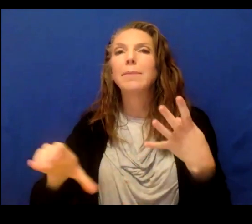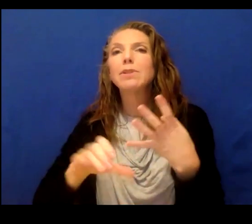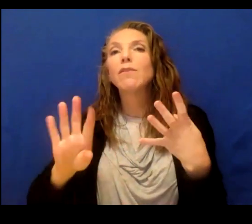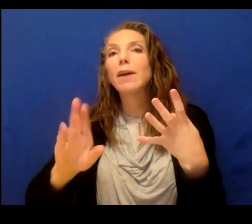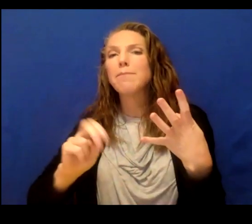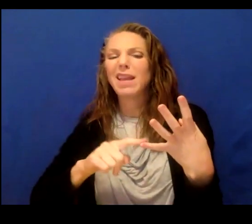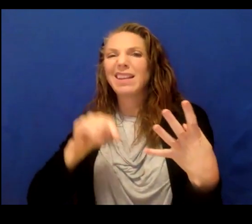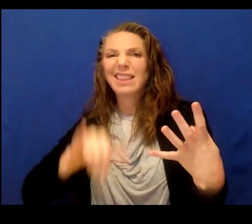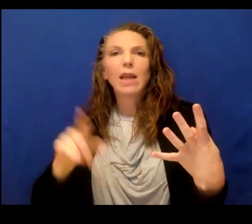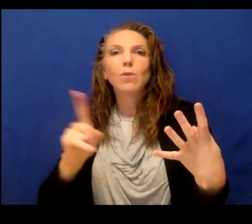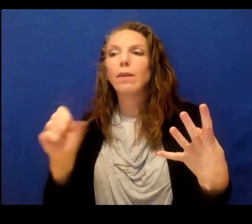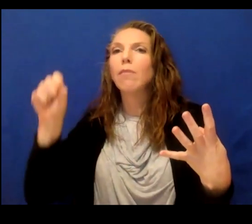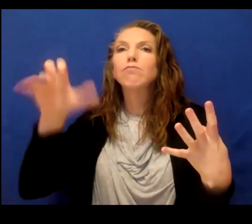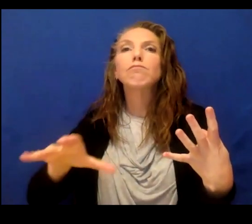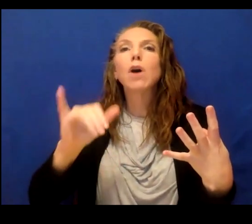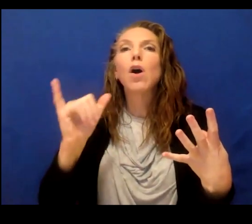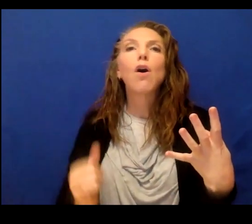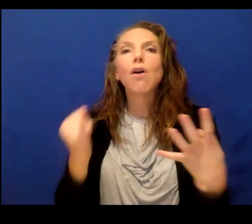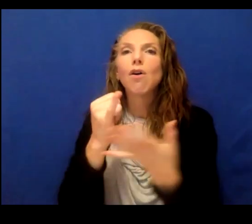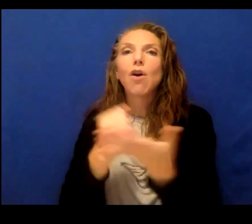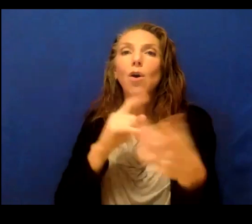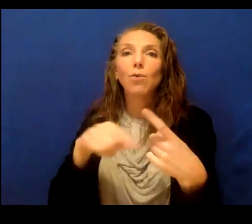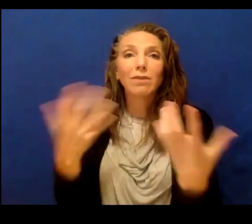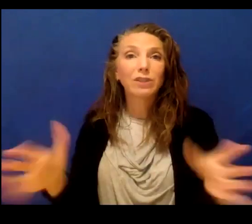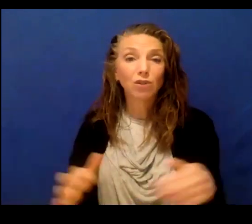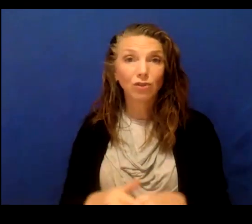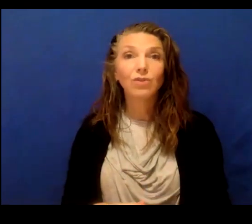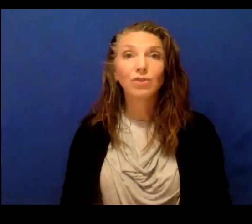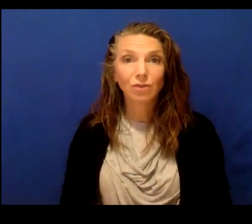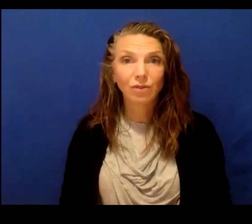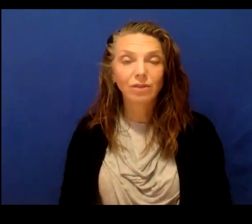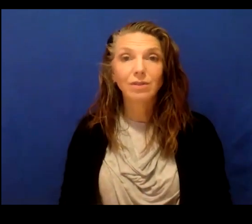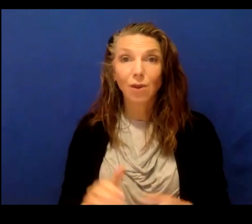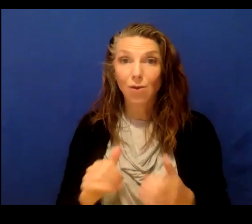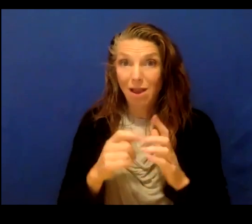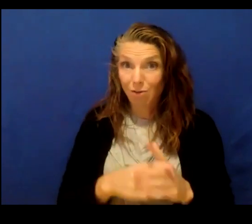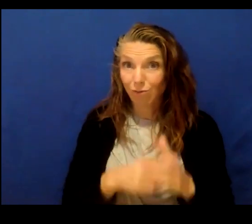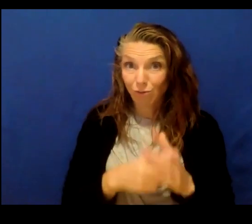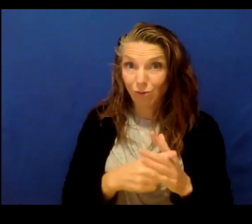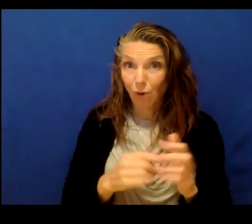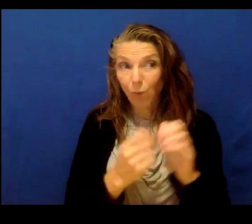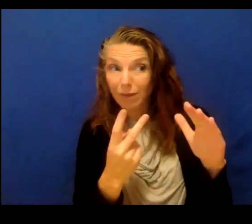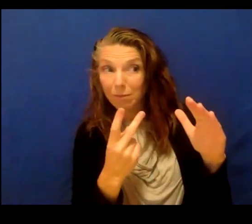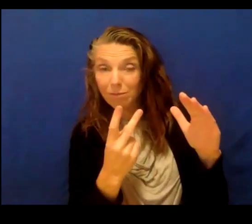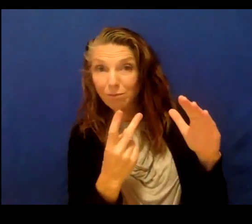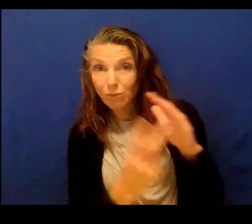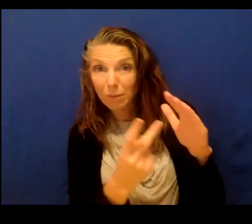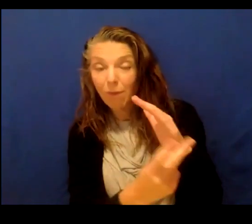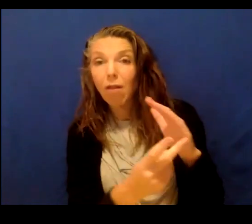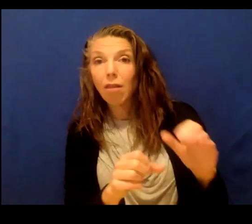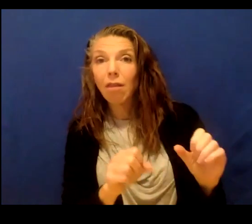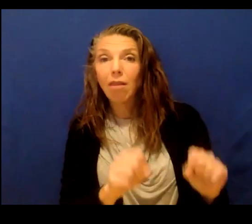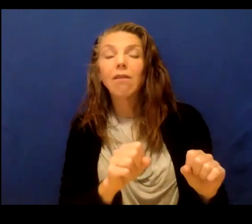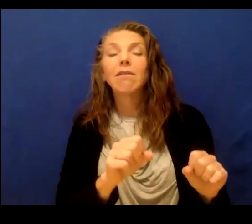where they can put the art activity once they're done with it. And so to get started with predictable routines, because of course we